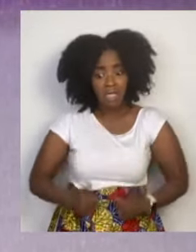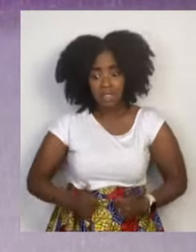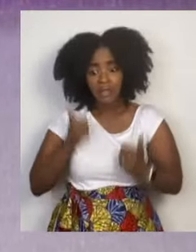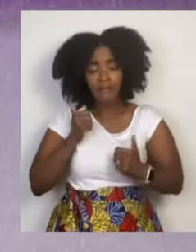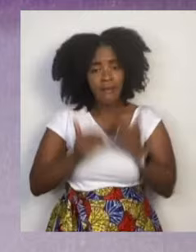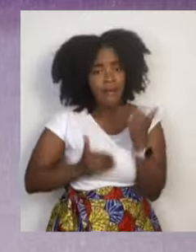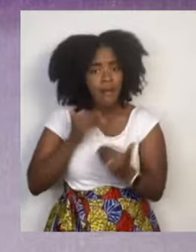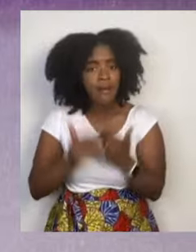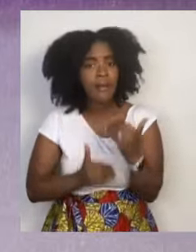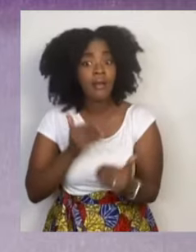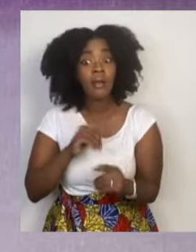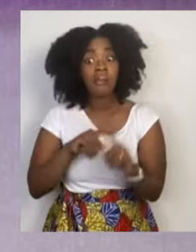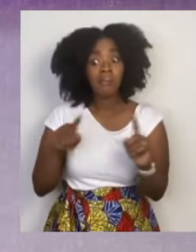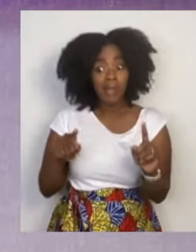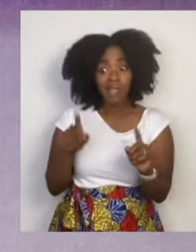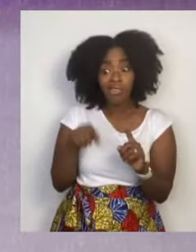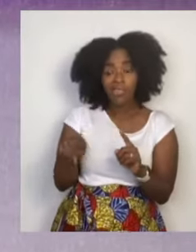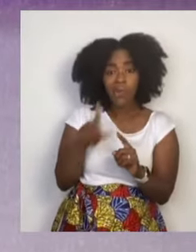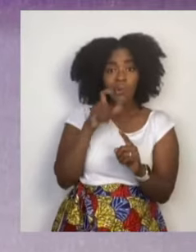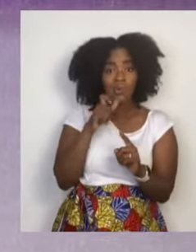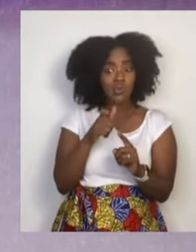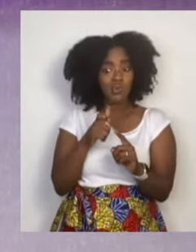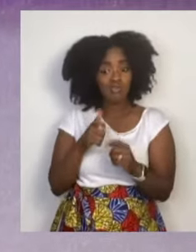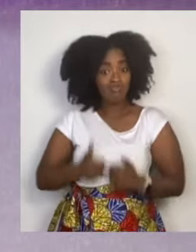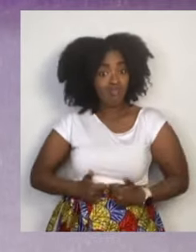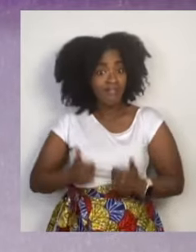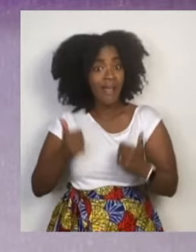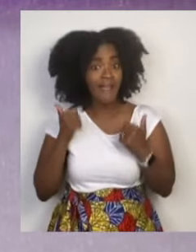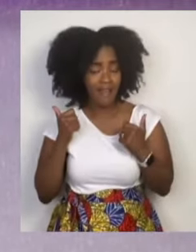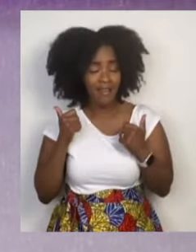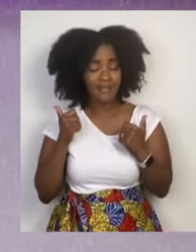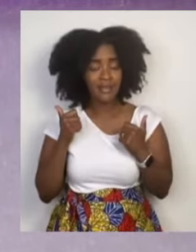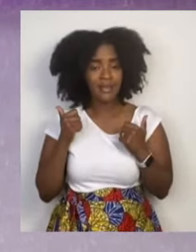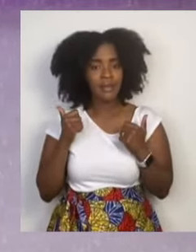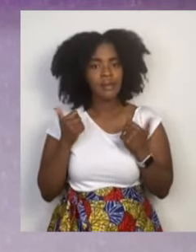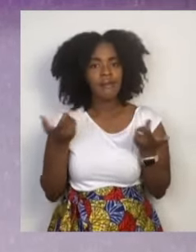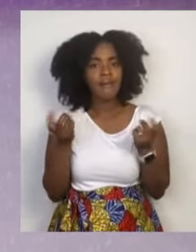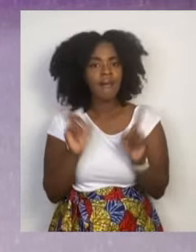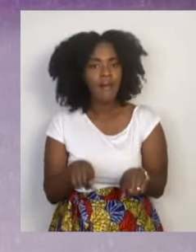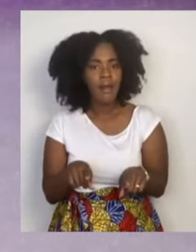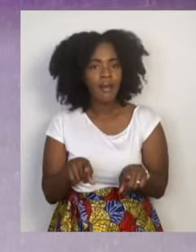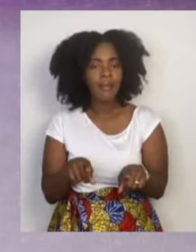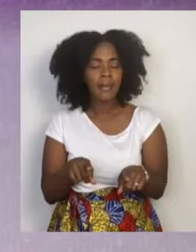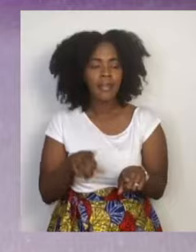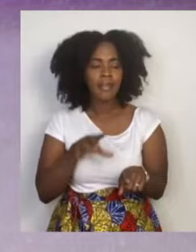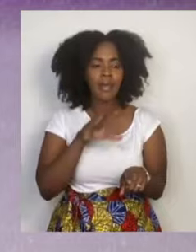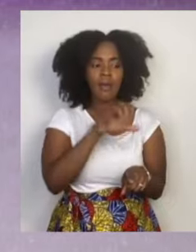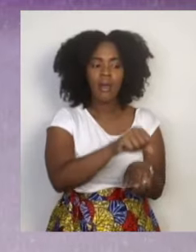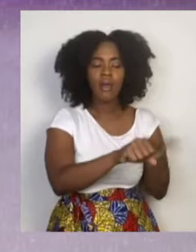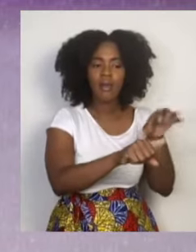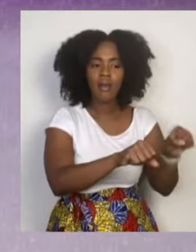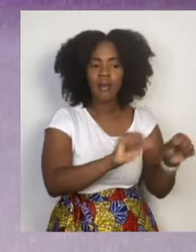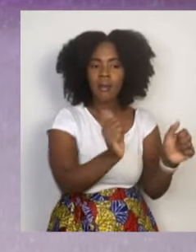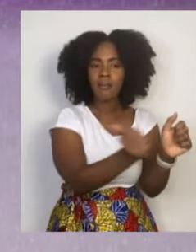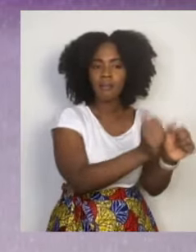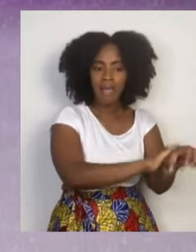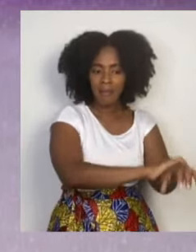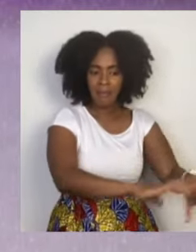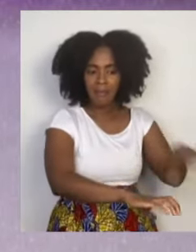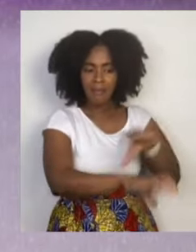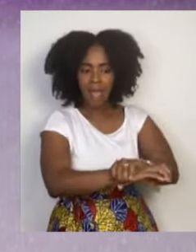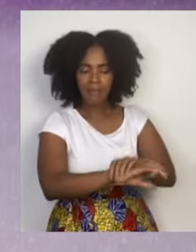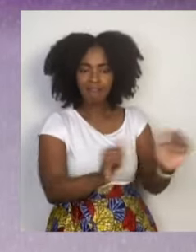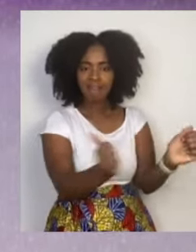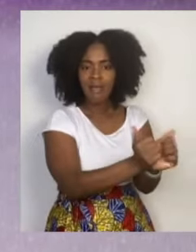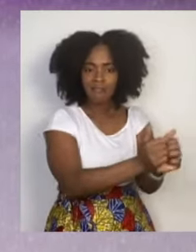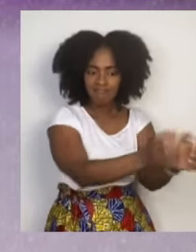made it through in our text were taken captive and were held against their will in another land.